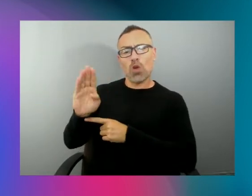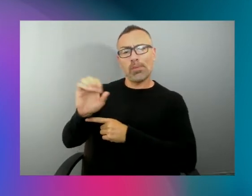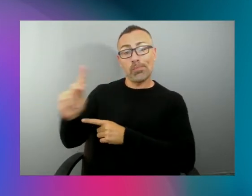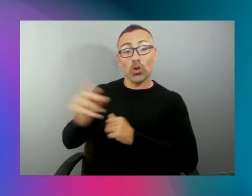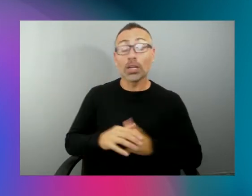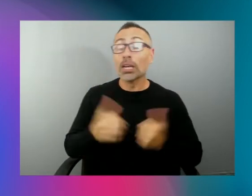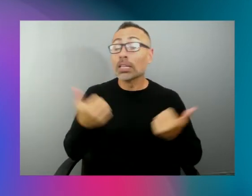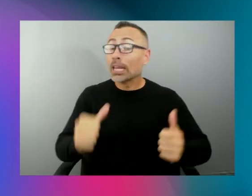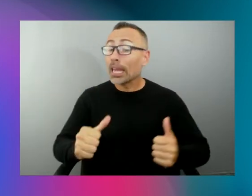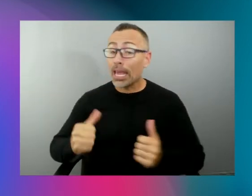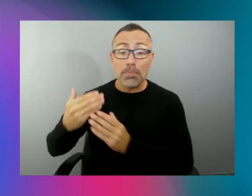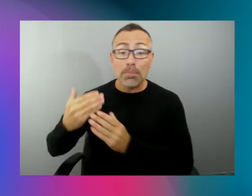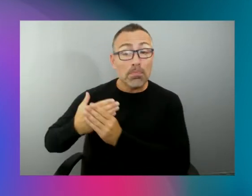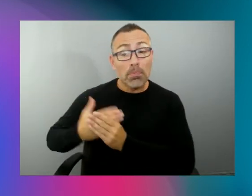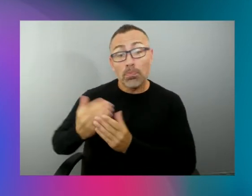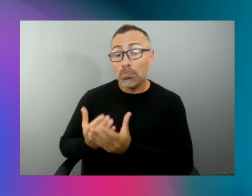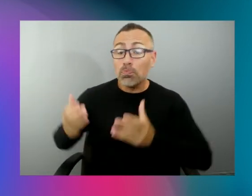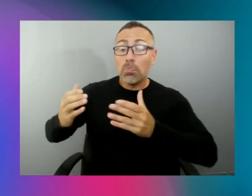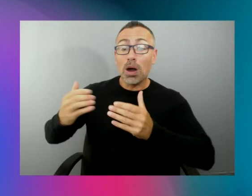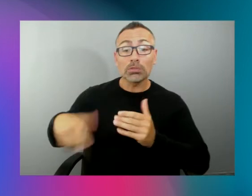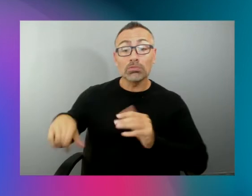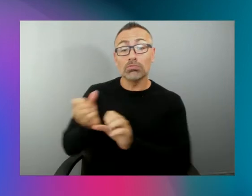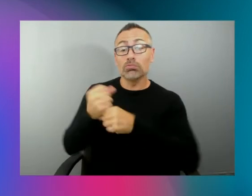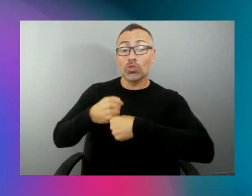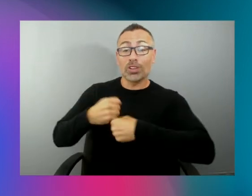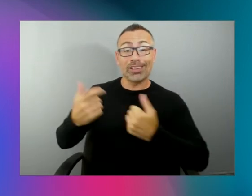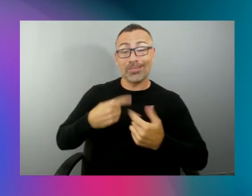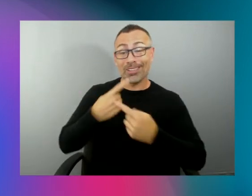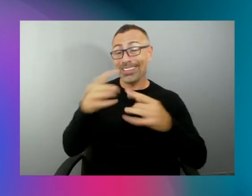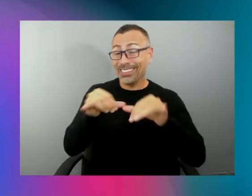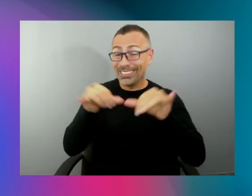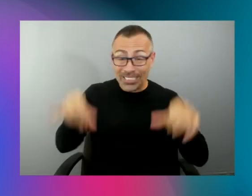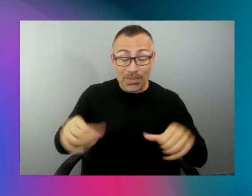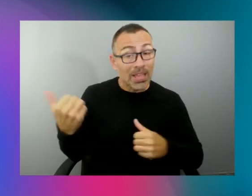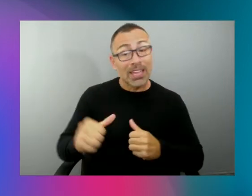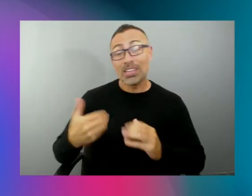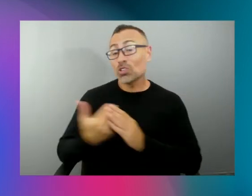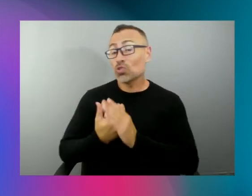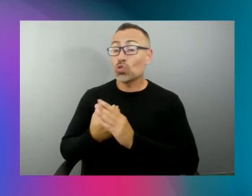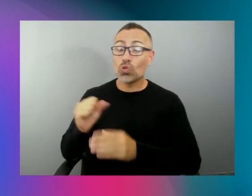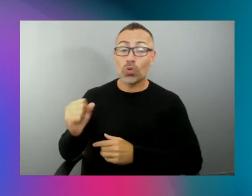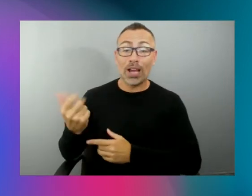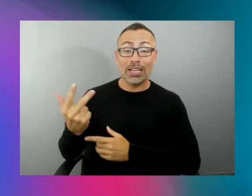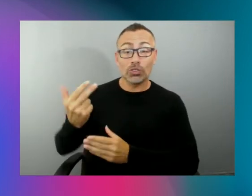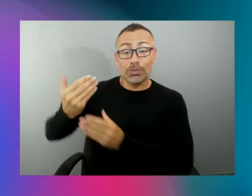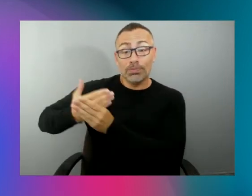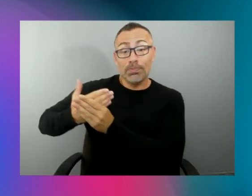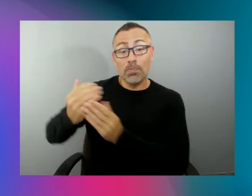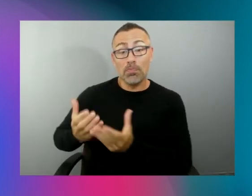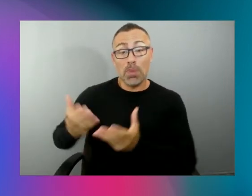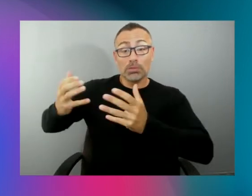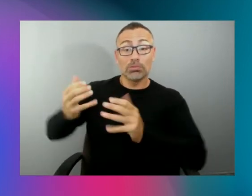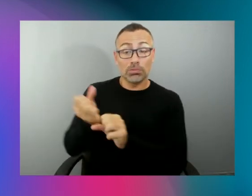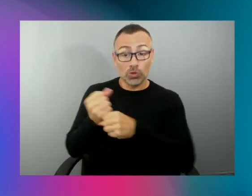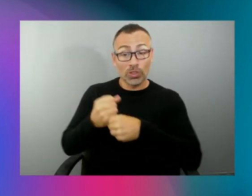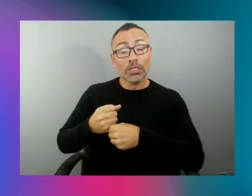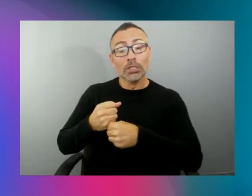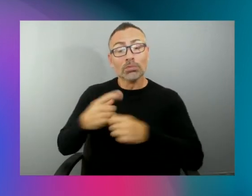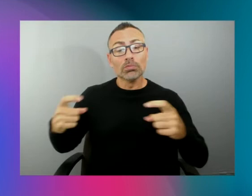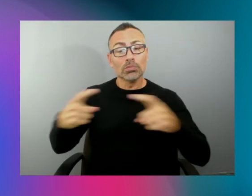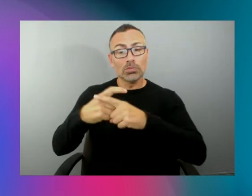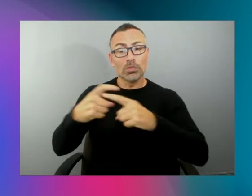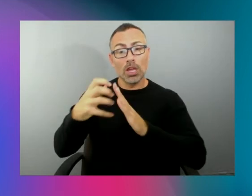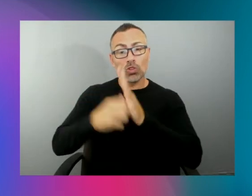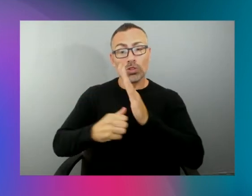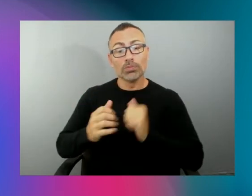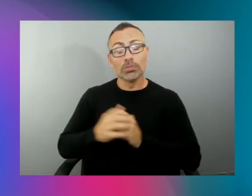going to tell the system saying that any new S3 bucket created, it is going to encrypt for you, all right? And then here, this is the automation role where